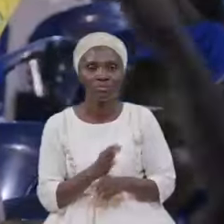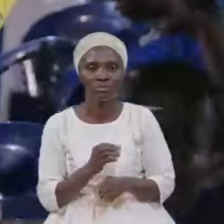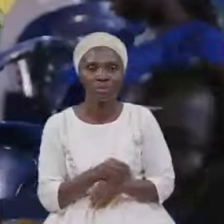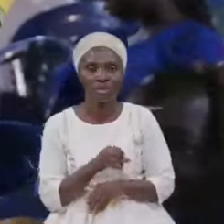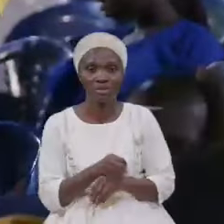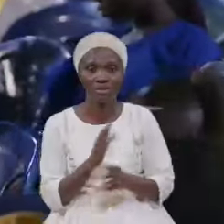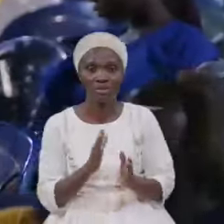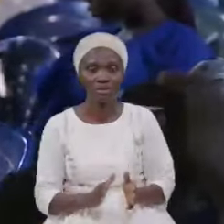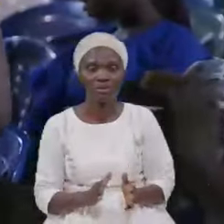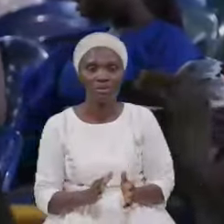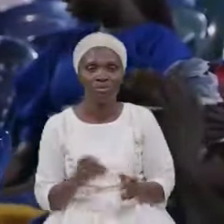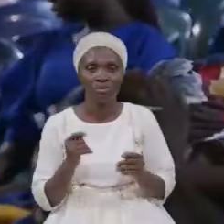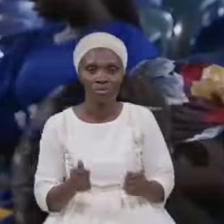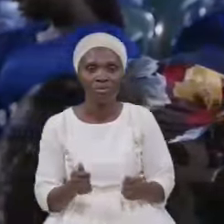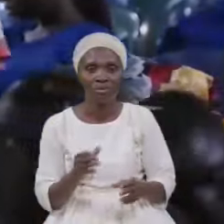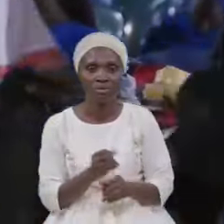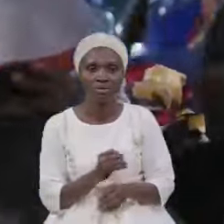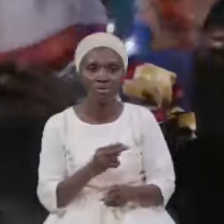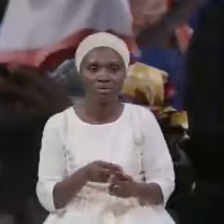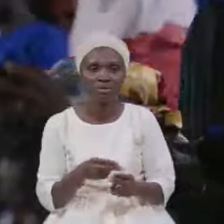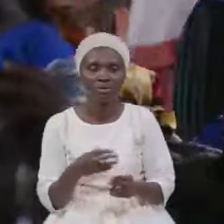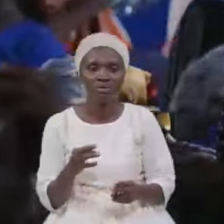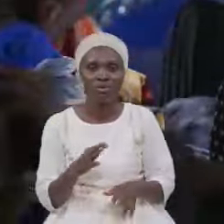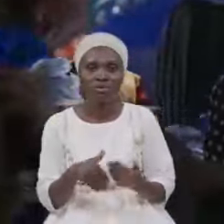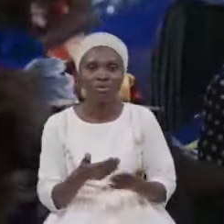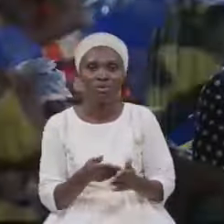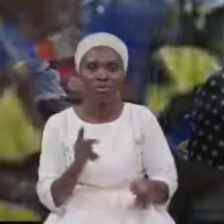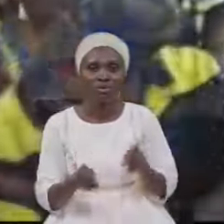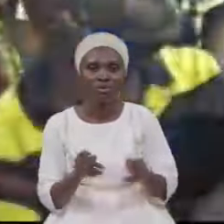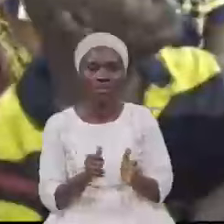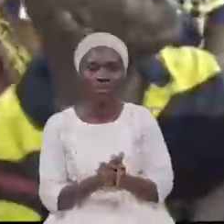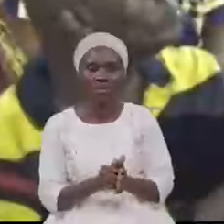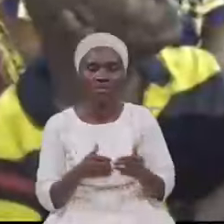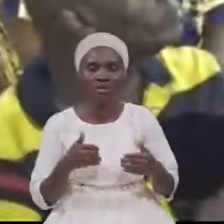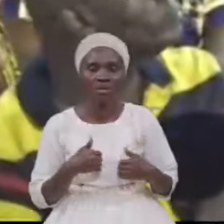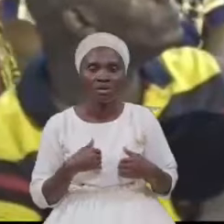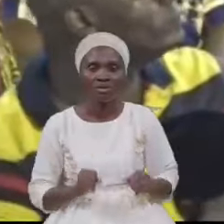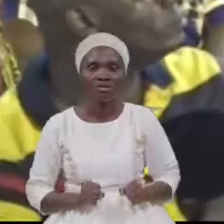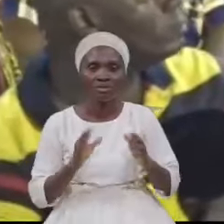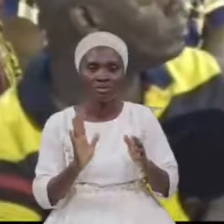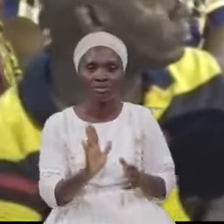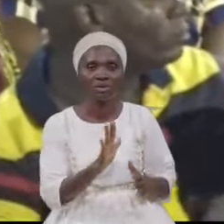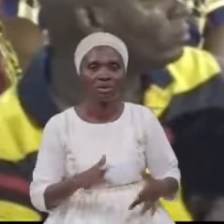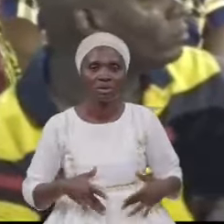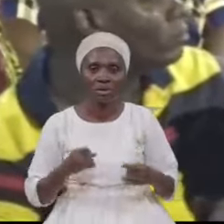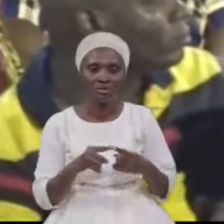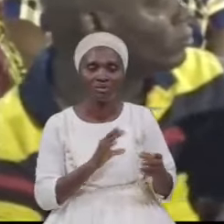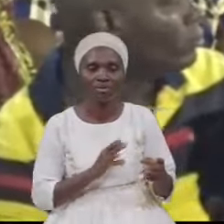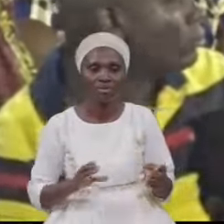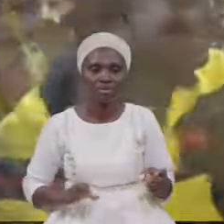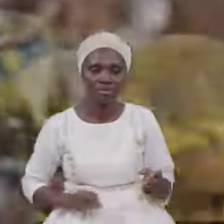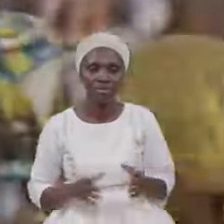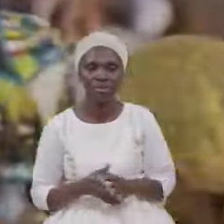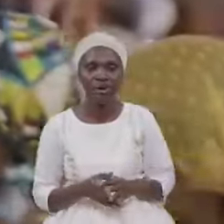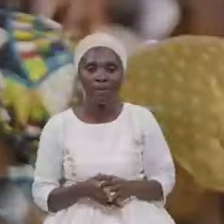Make sure you reach them. Remember to still keep your hands up so that you'll be